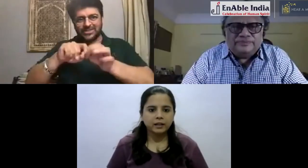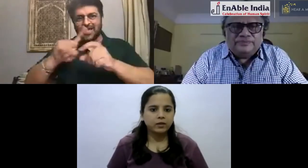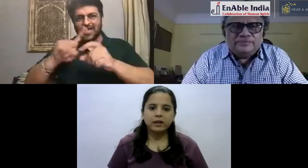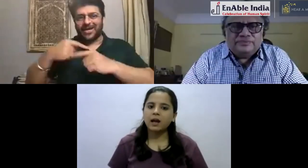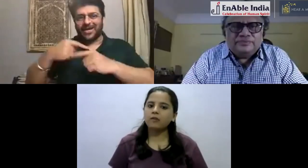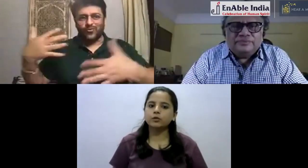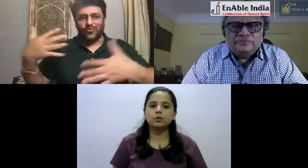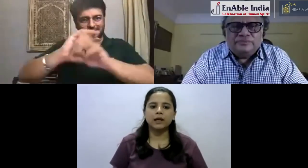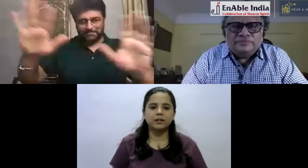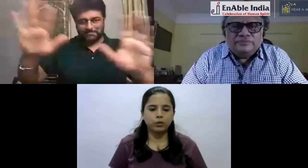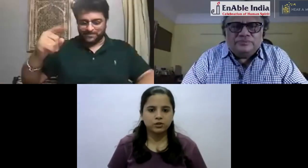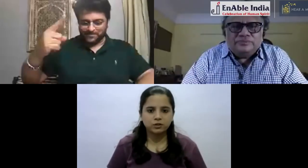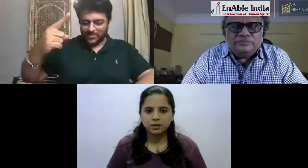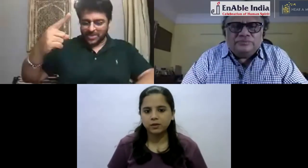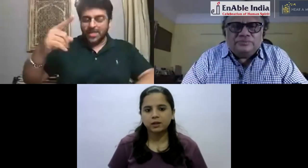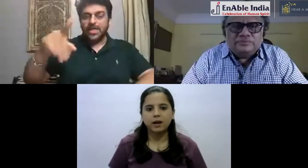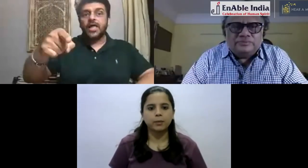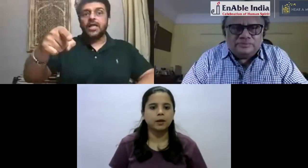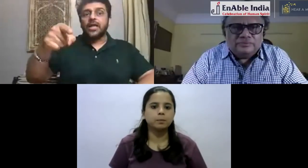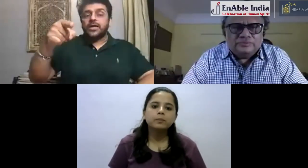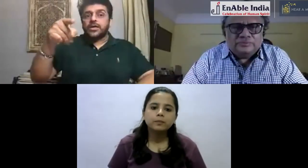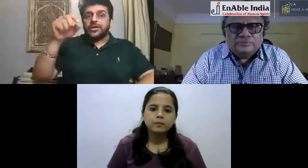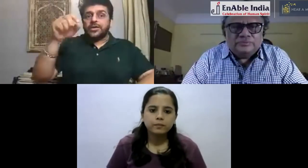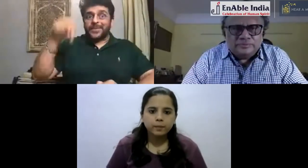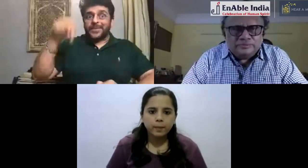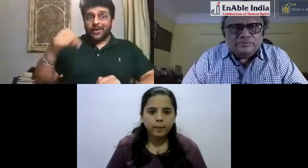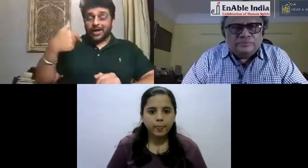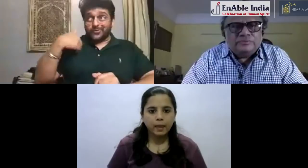I think we can have 2 last questions, then we can wrap it up.